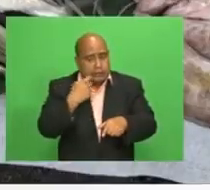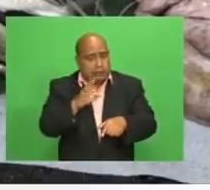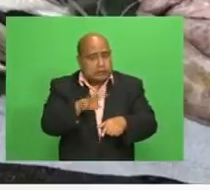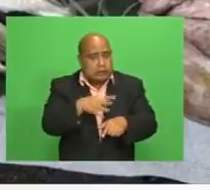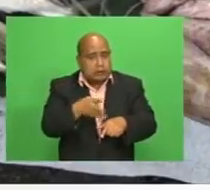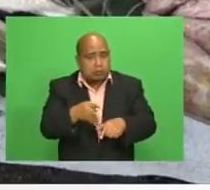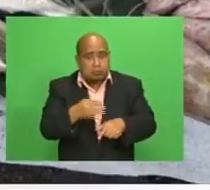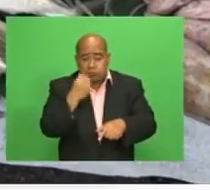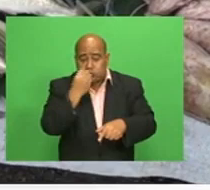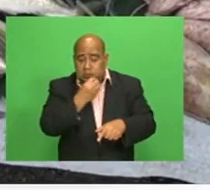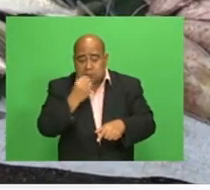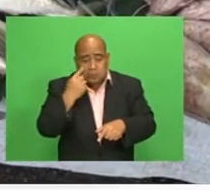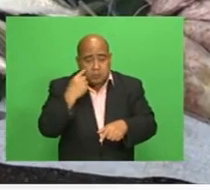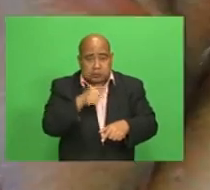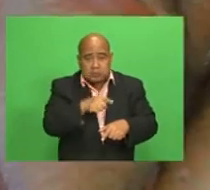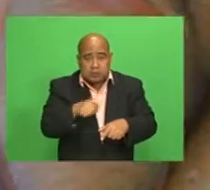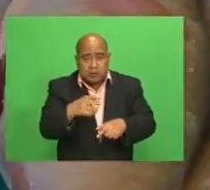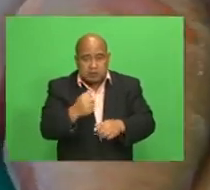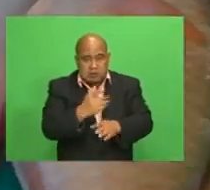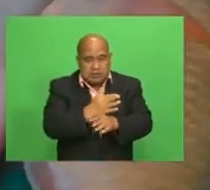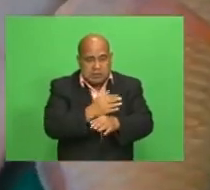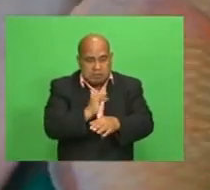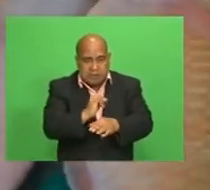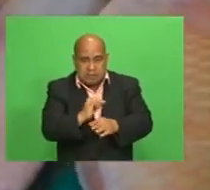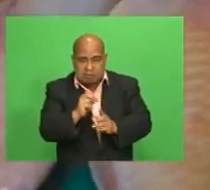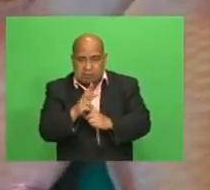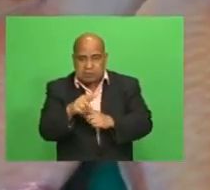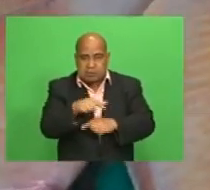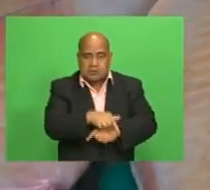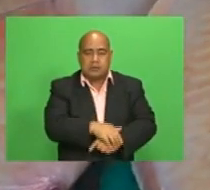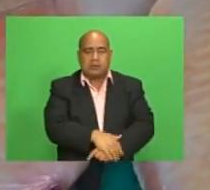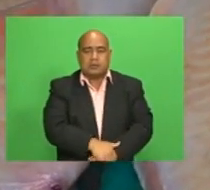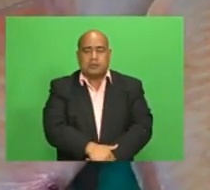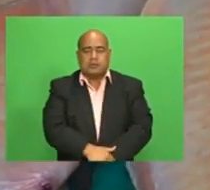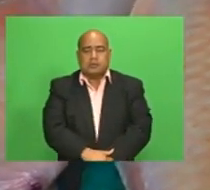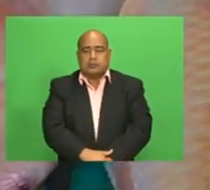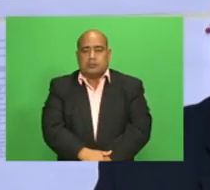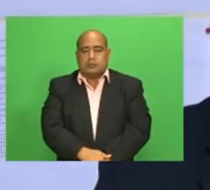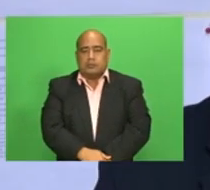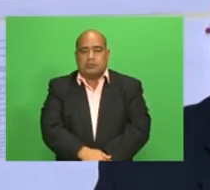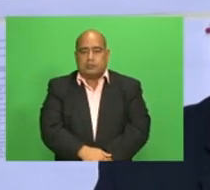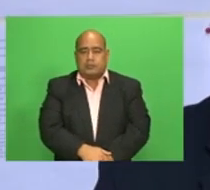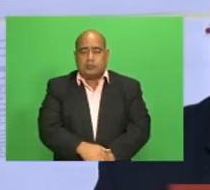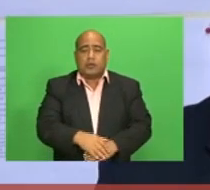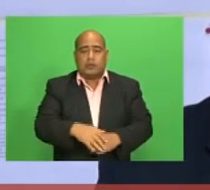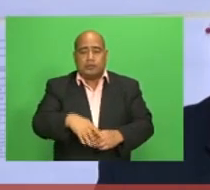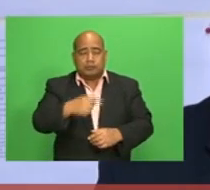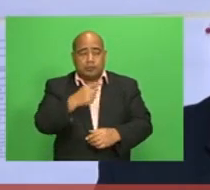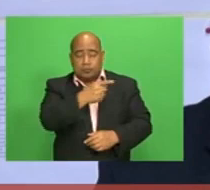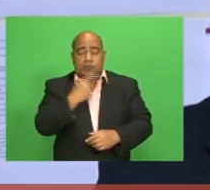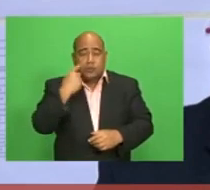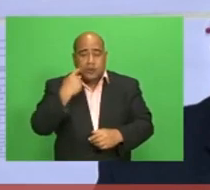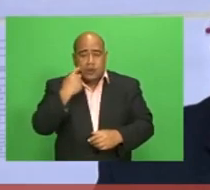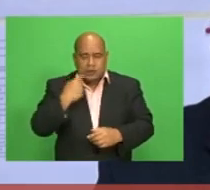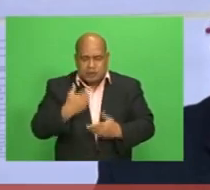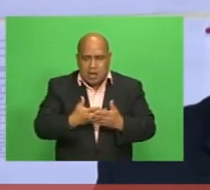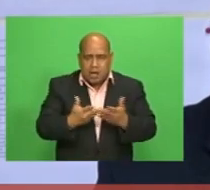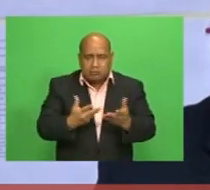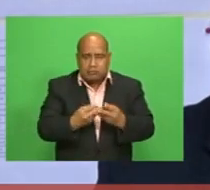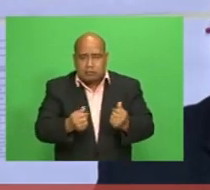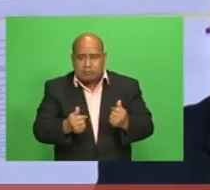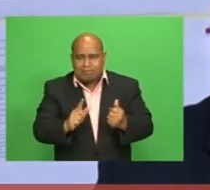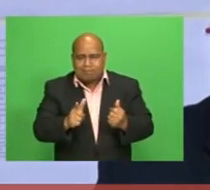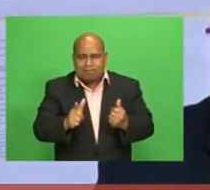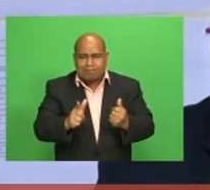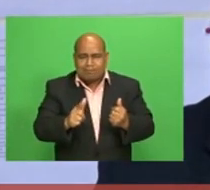claims are underway. We are trying to validate that information too. We understand that the reports that have